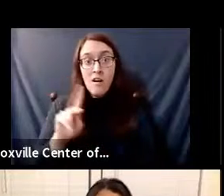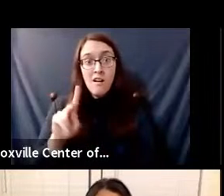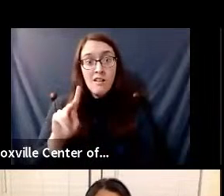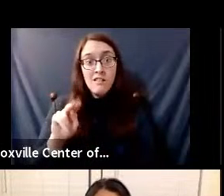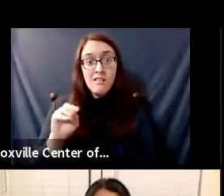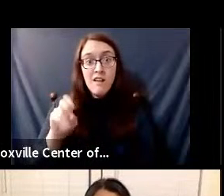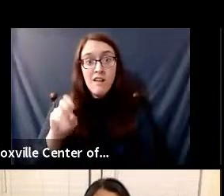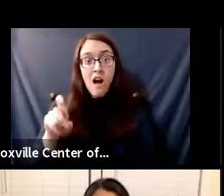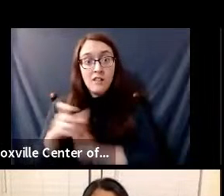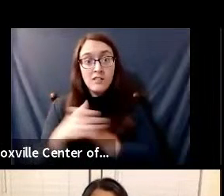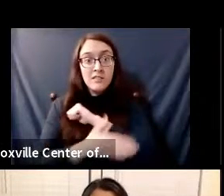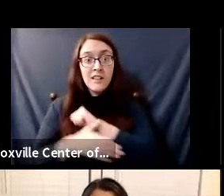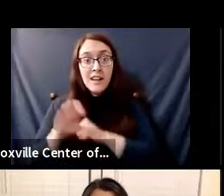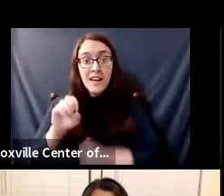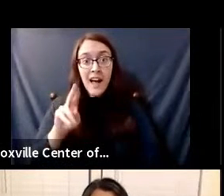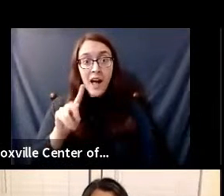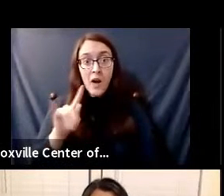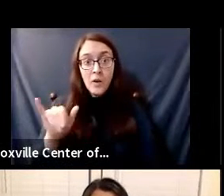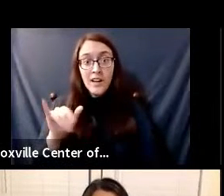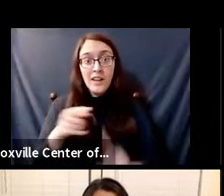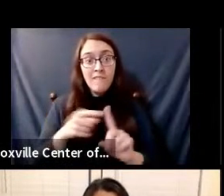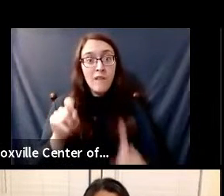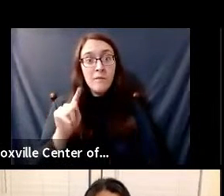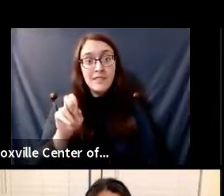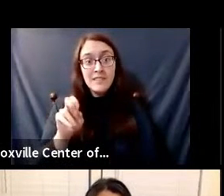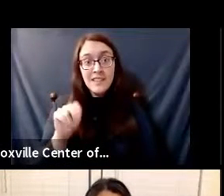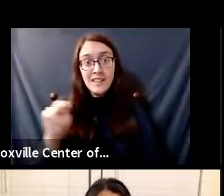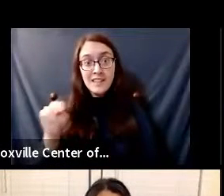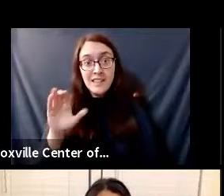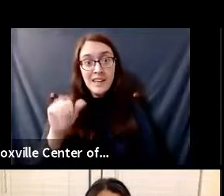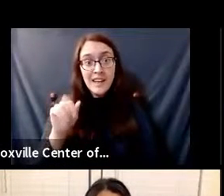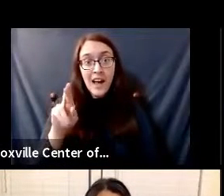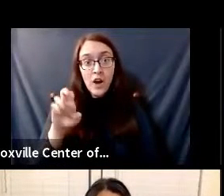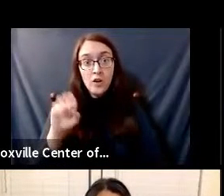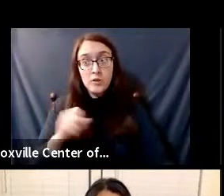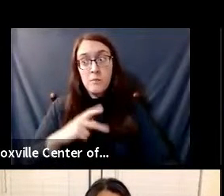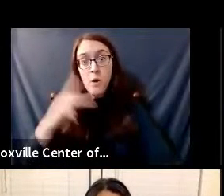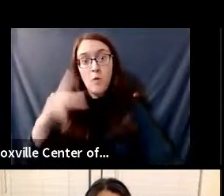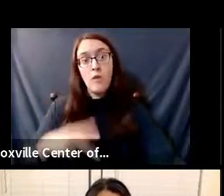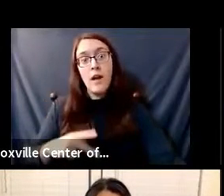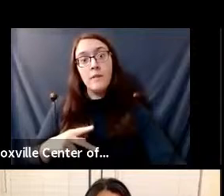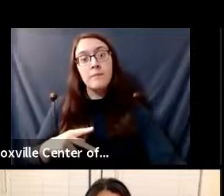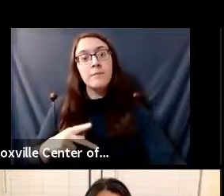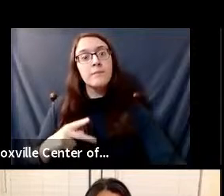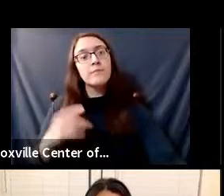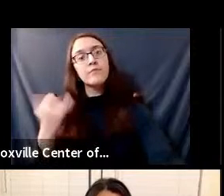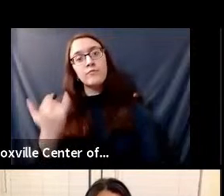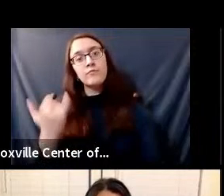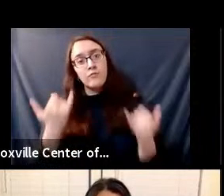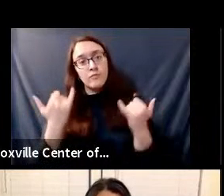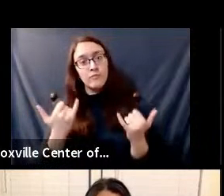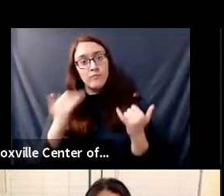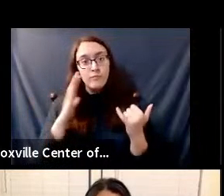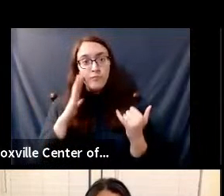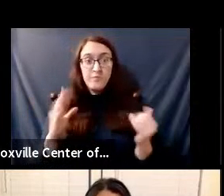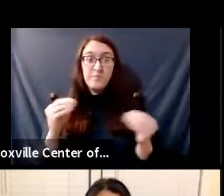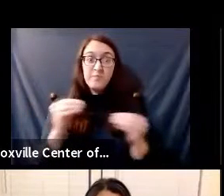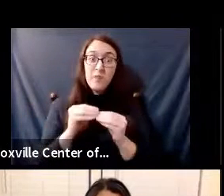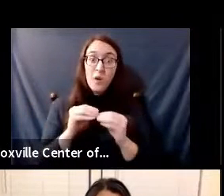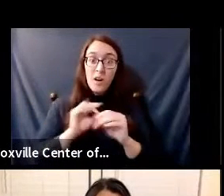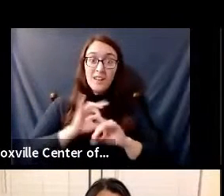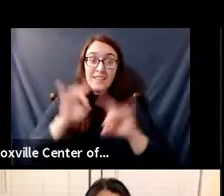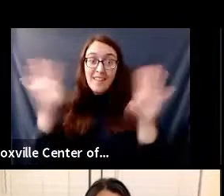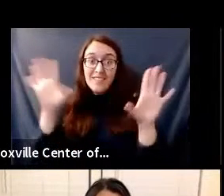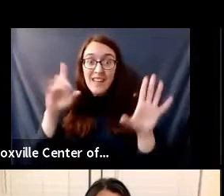from Tennessee Cares. So at this point in time, it would be one of those that it would be more devastating for Knoxville because there is